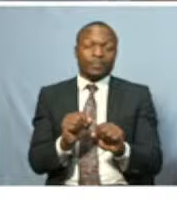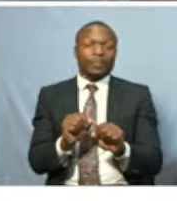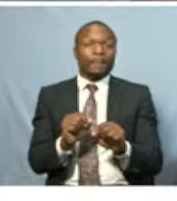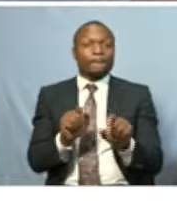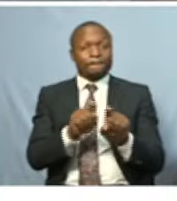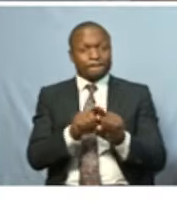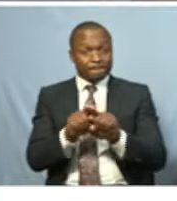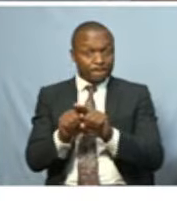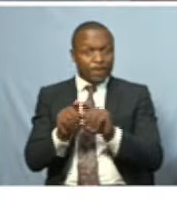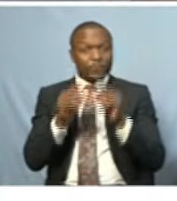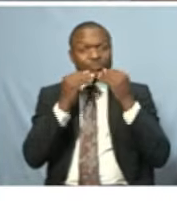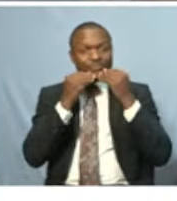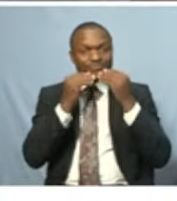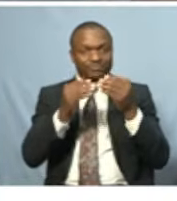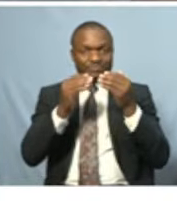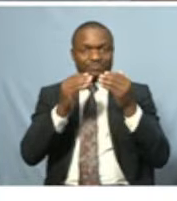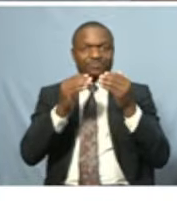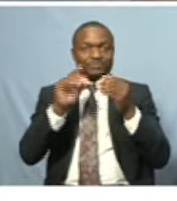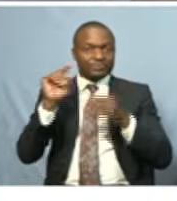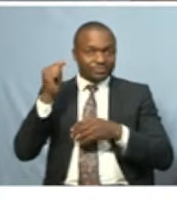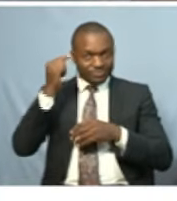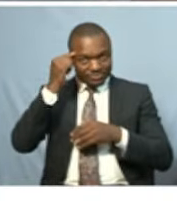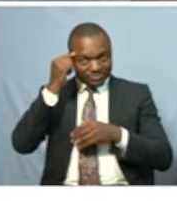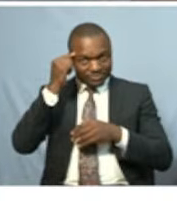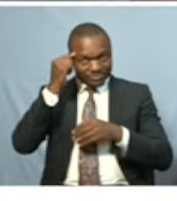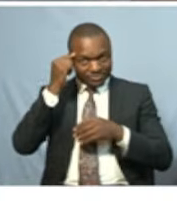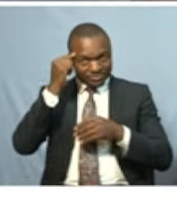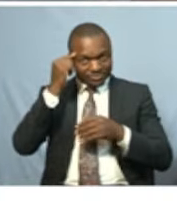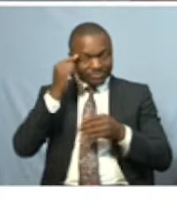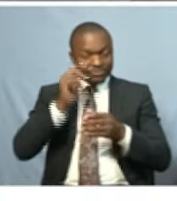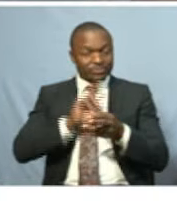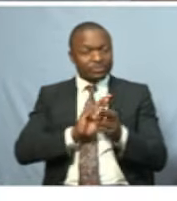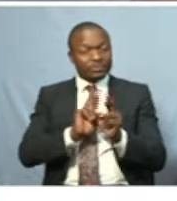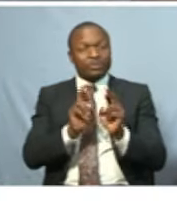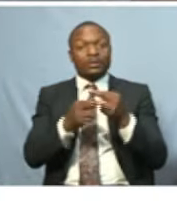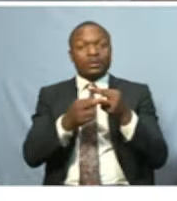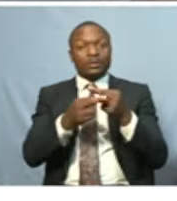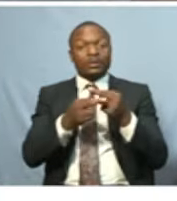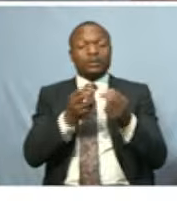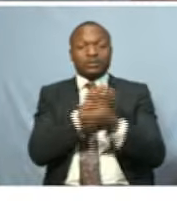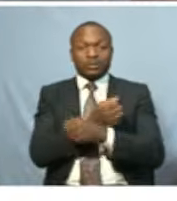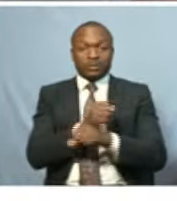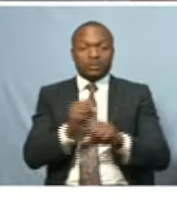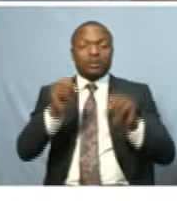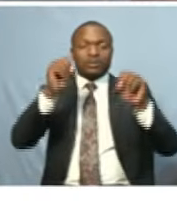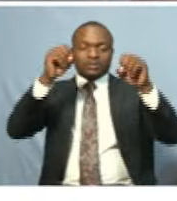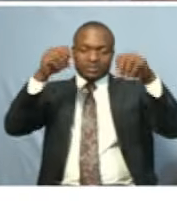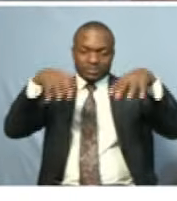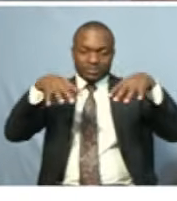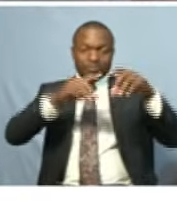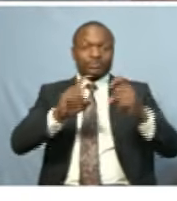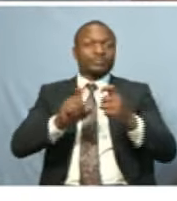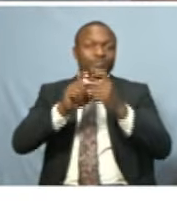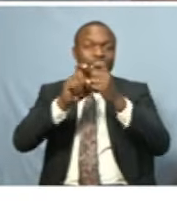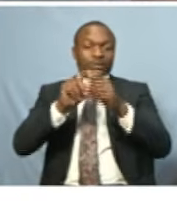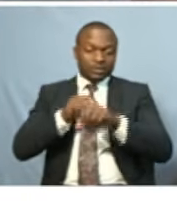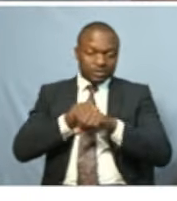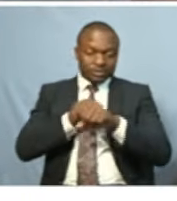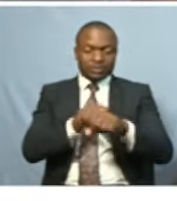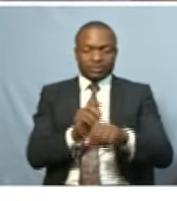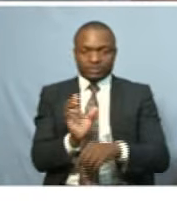also commend our government's drastic reforms to tackle the electricity challenge head-on. For the transport